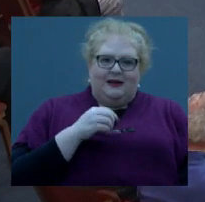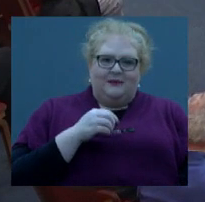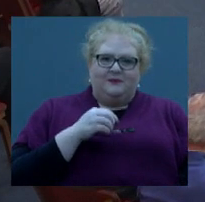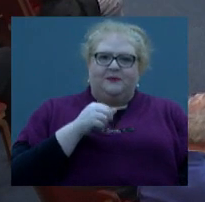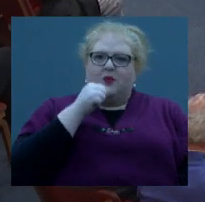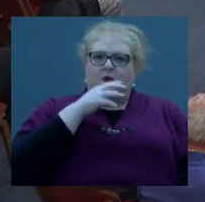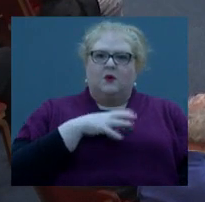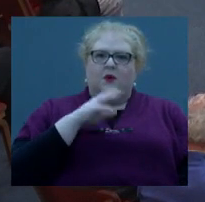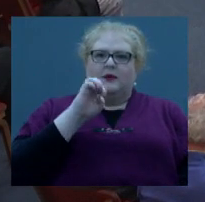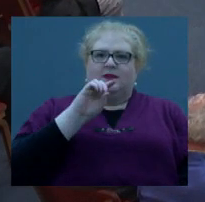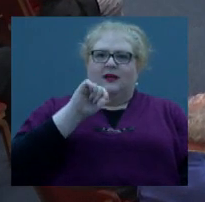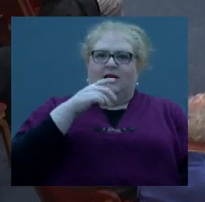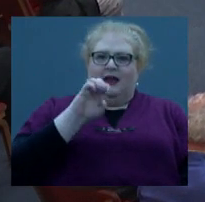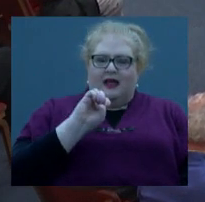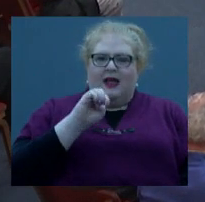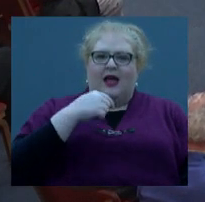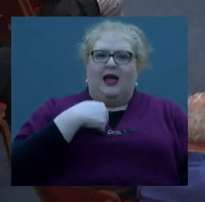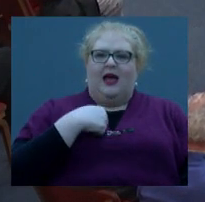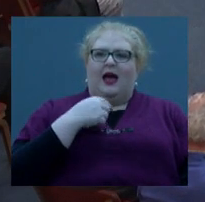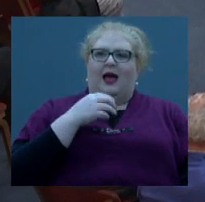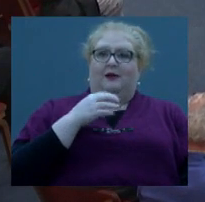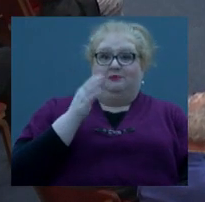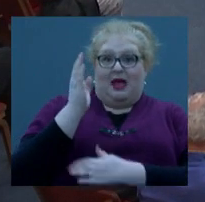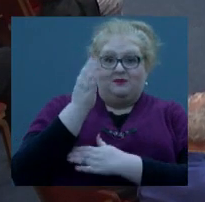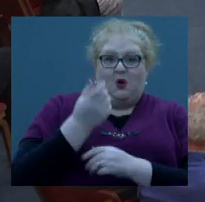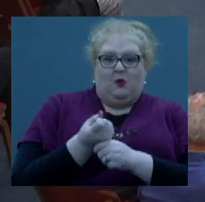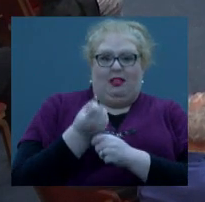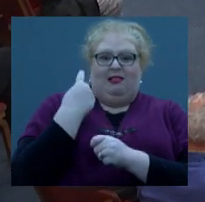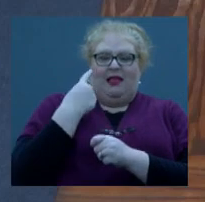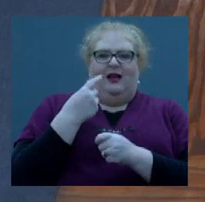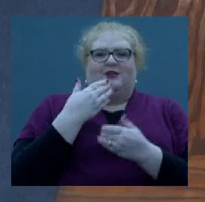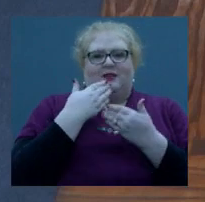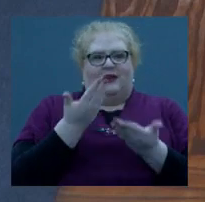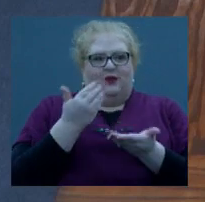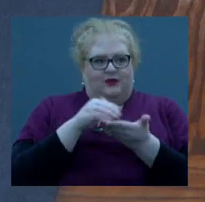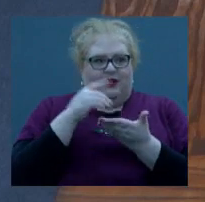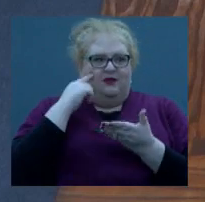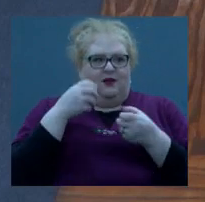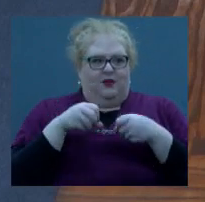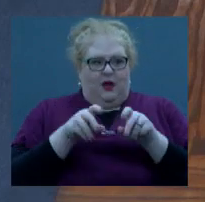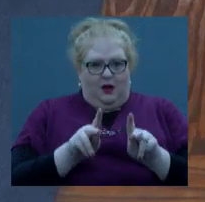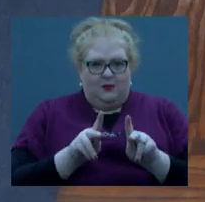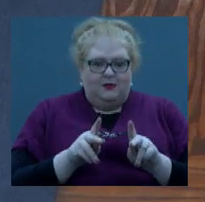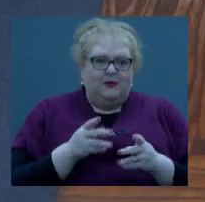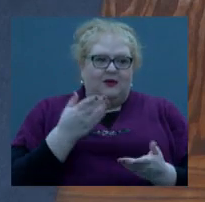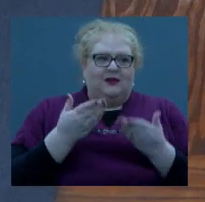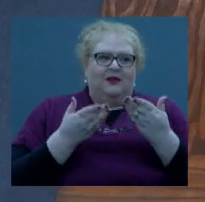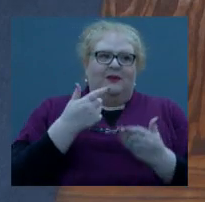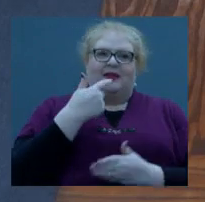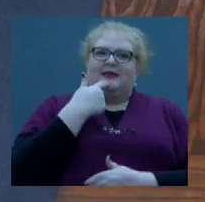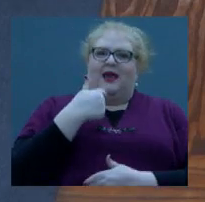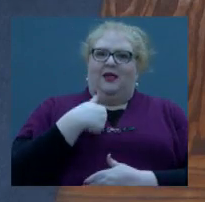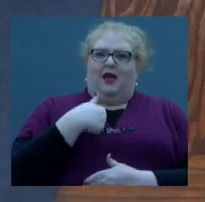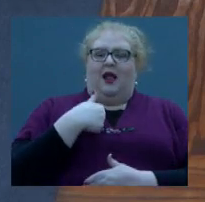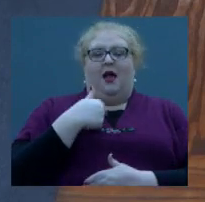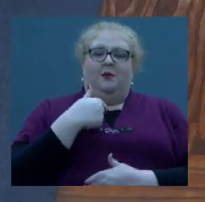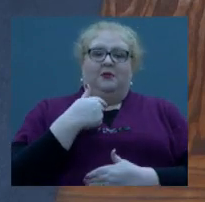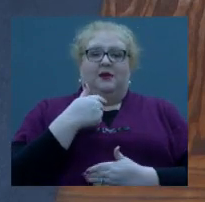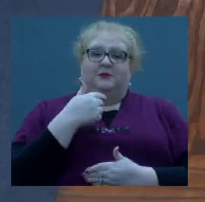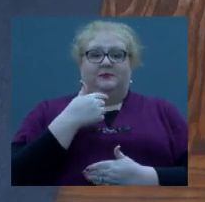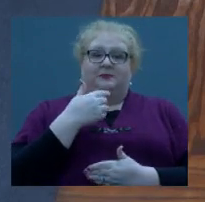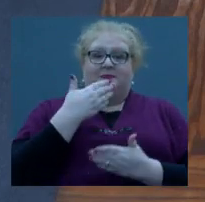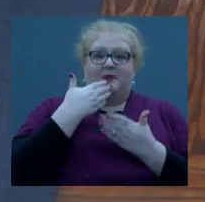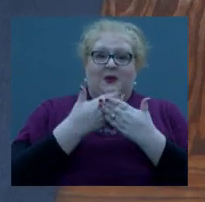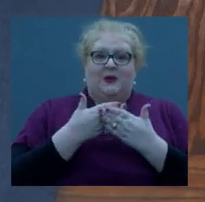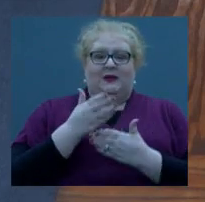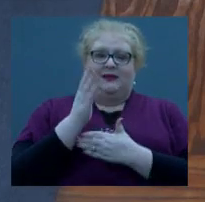I think I spoke with you all last year. Thanks for having us again and allowing us this opportunity. They might say that I'm an eloquent speaker, but I say that they made